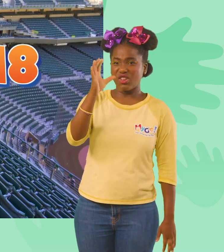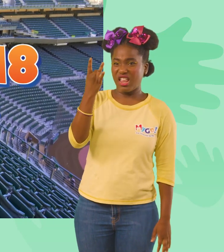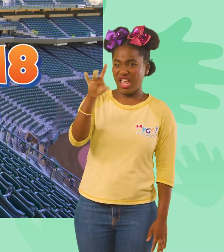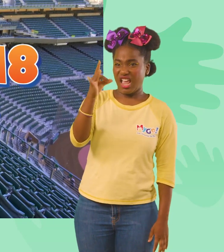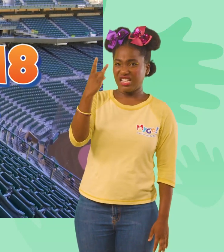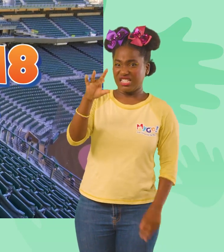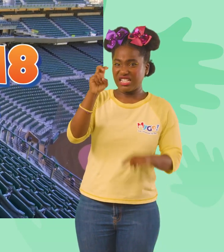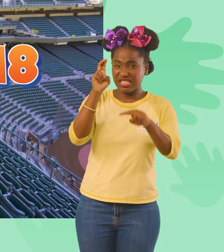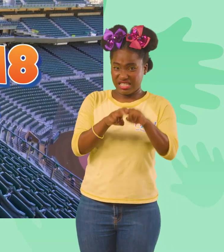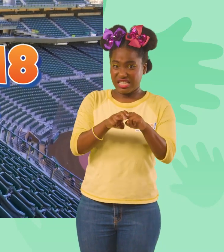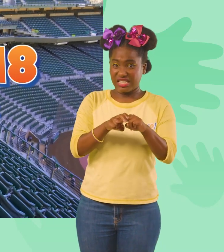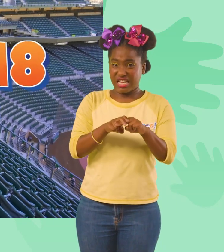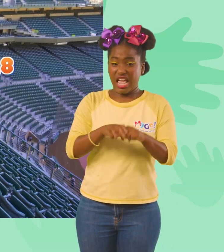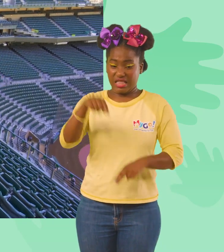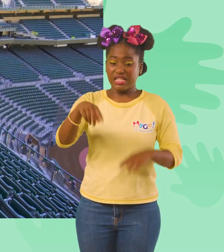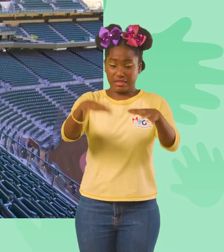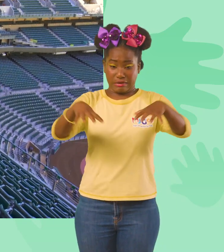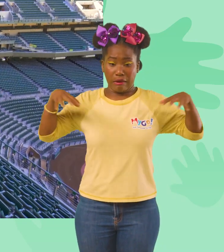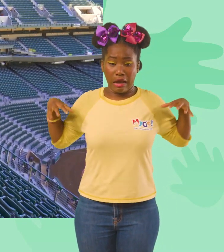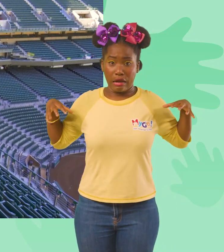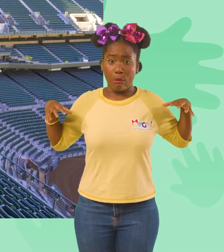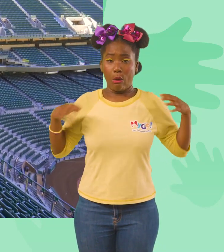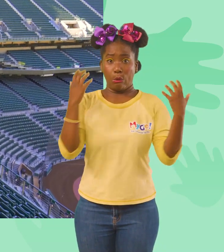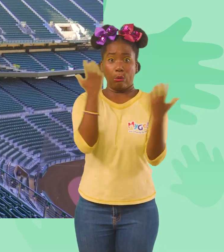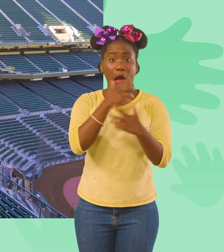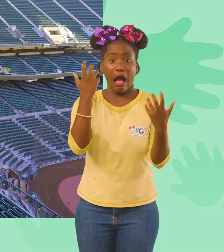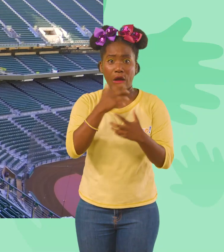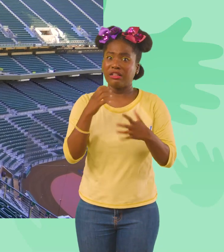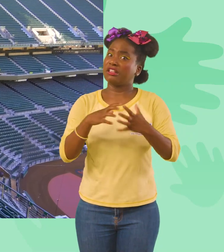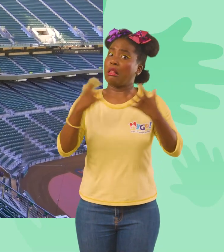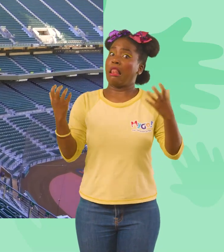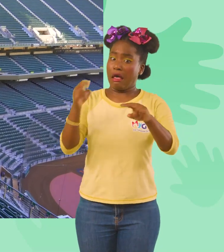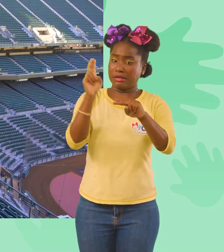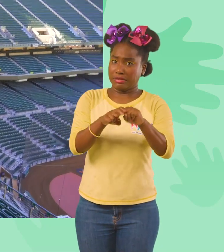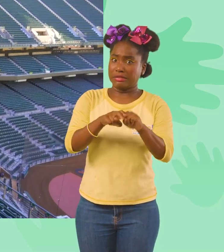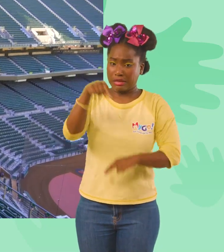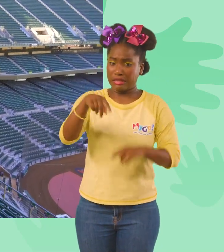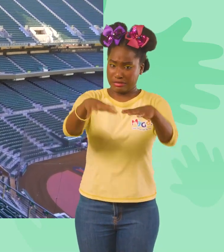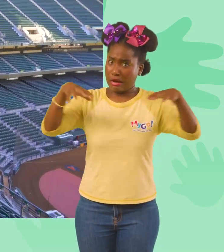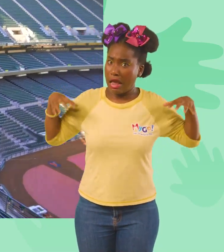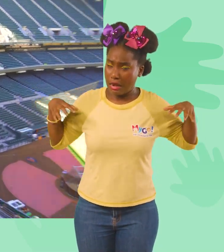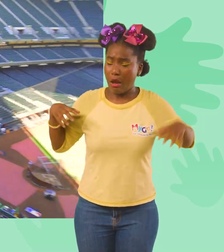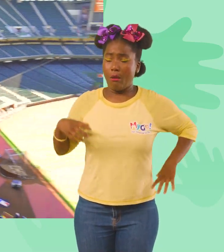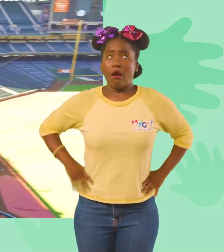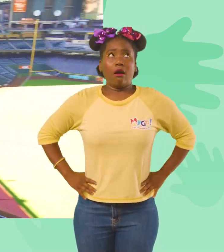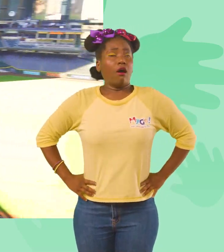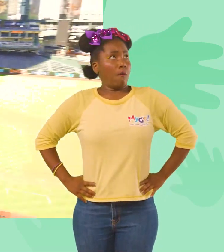48,618 seats in this stadium. Yep, that's right. That's a lot of seats. Whoa!